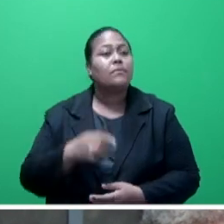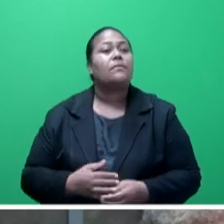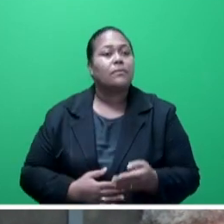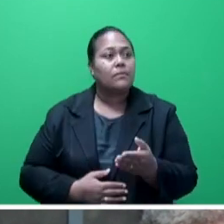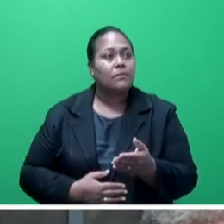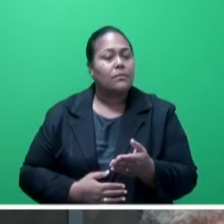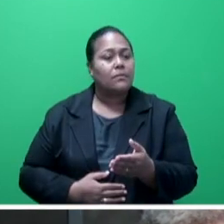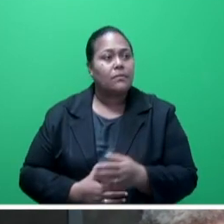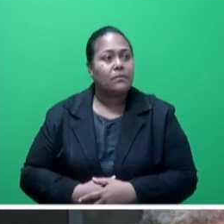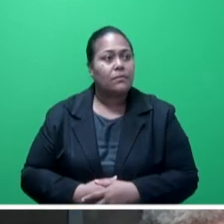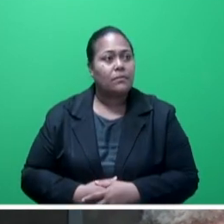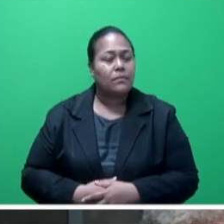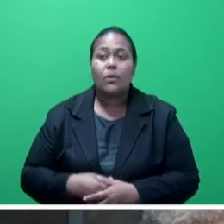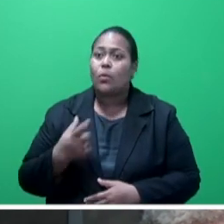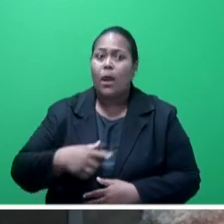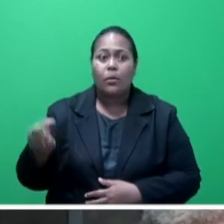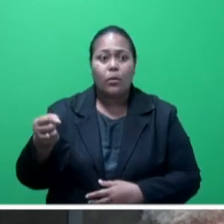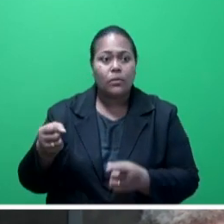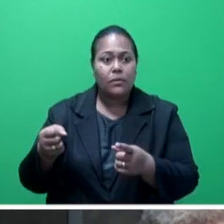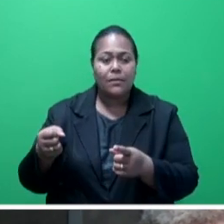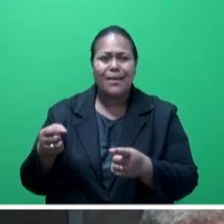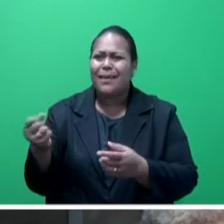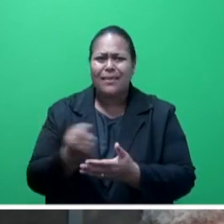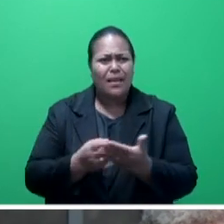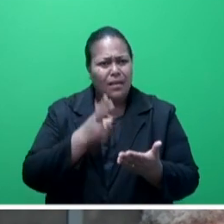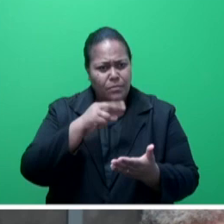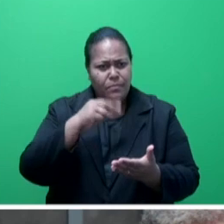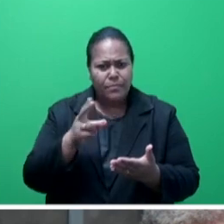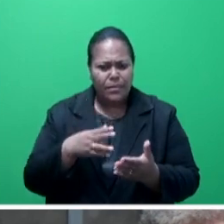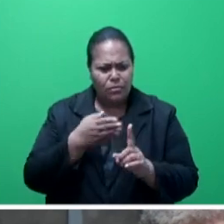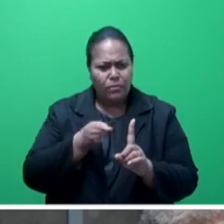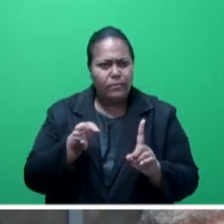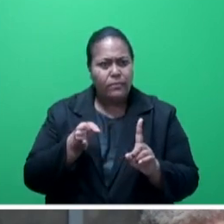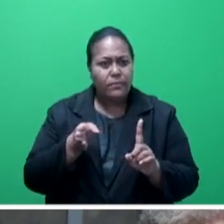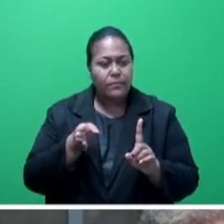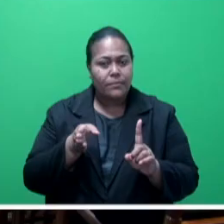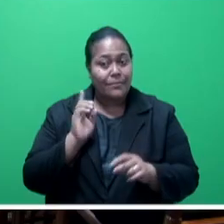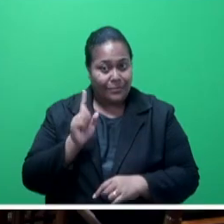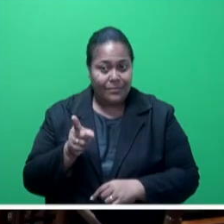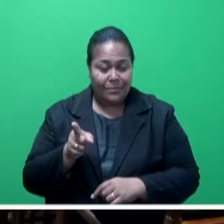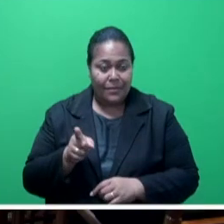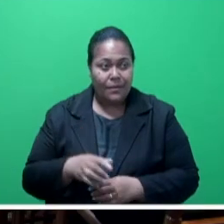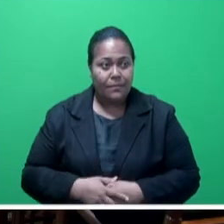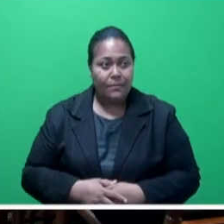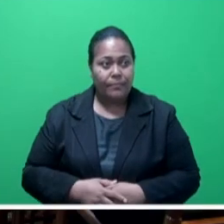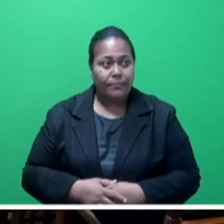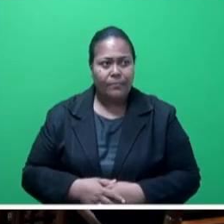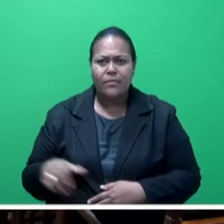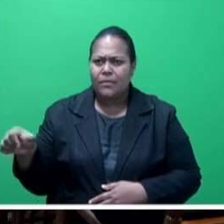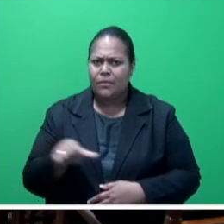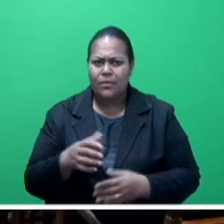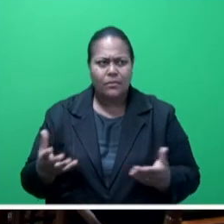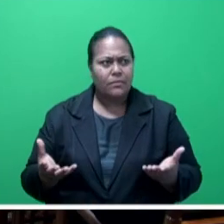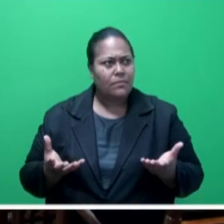order? The statement is misleading. It's false. That's the point of order. It should be withdrawn.